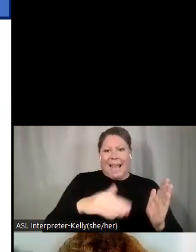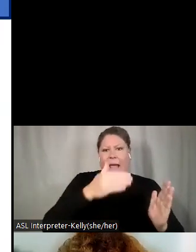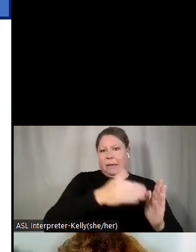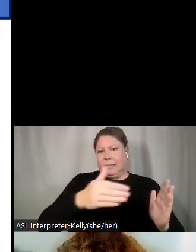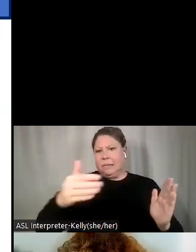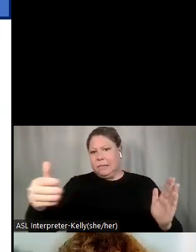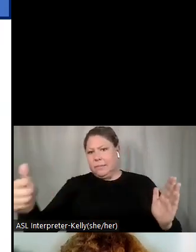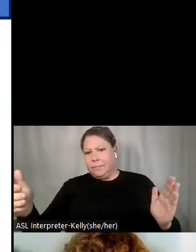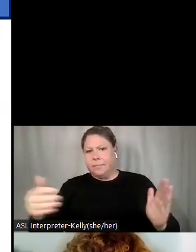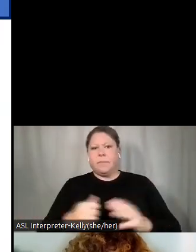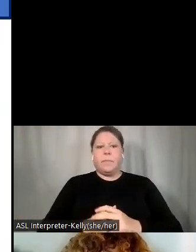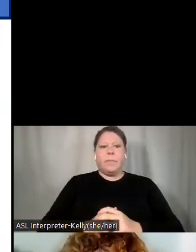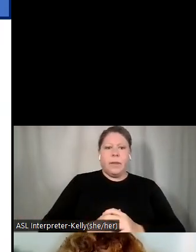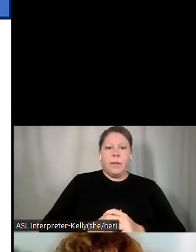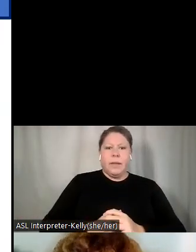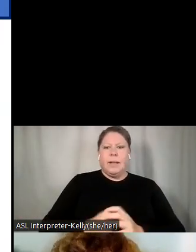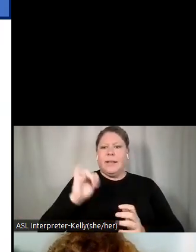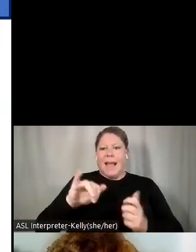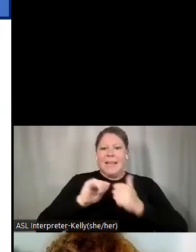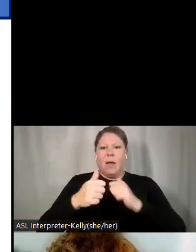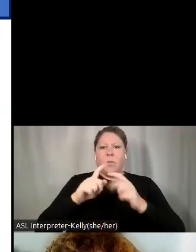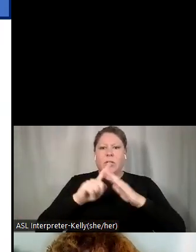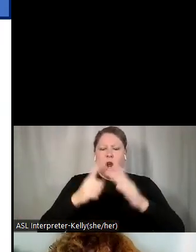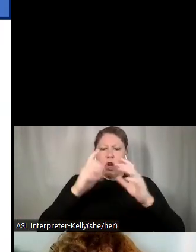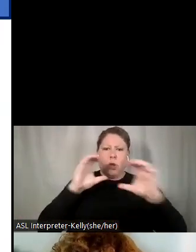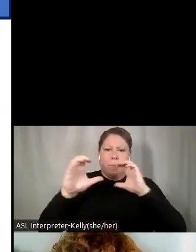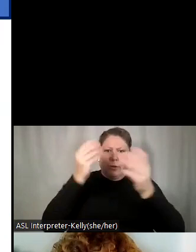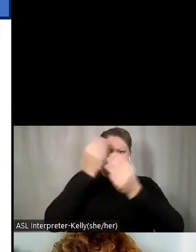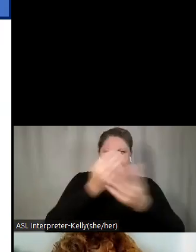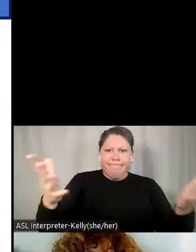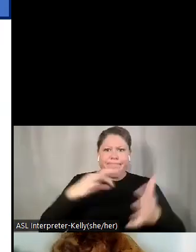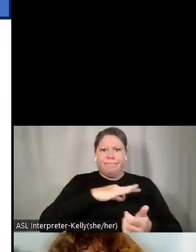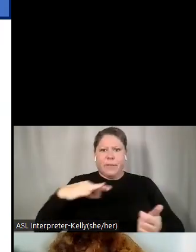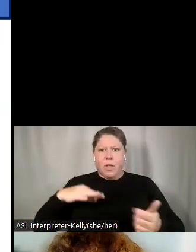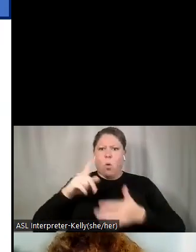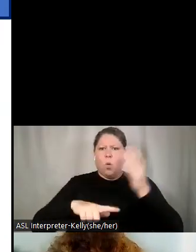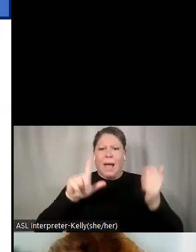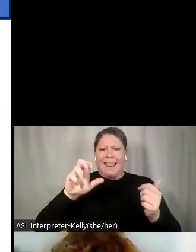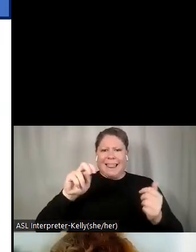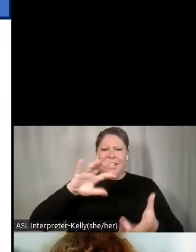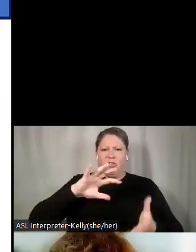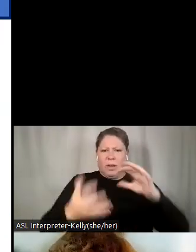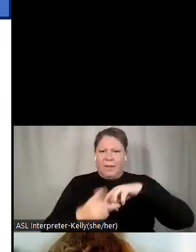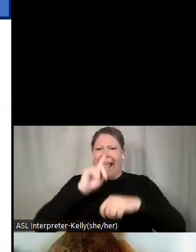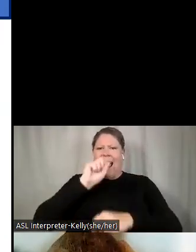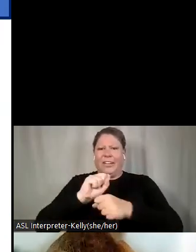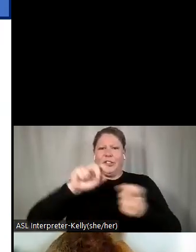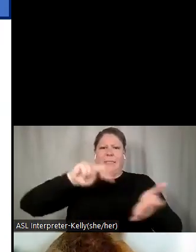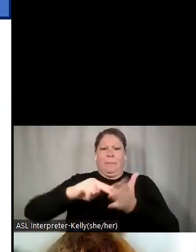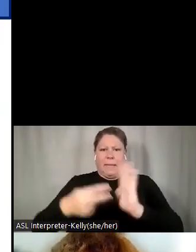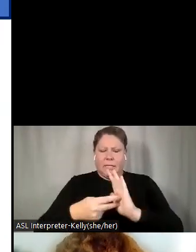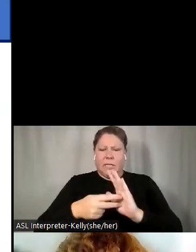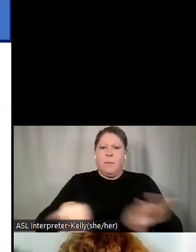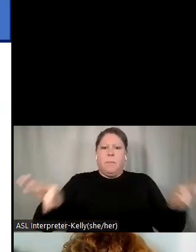few slides, which was really how we started to communicate to the organization what the lean transformation really meant. Next slide,